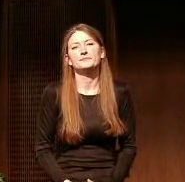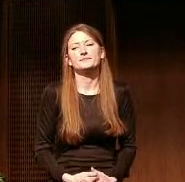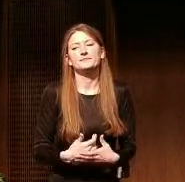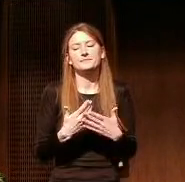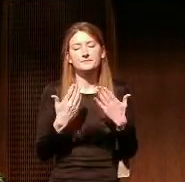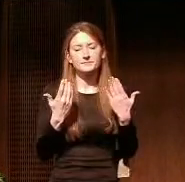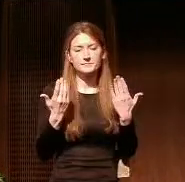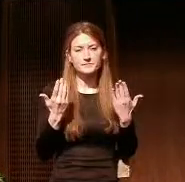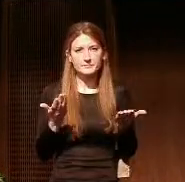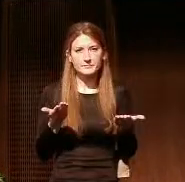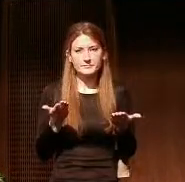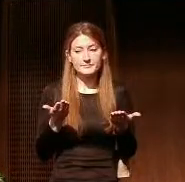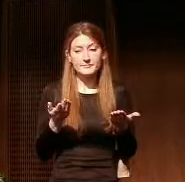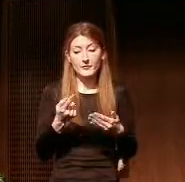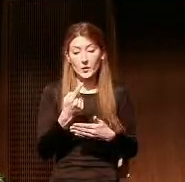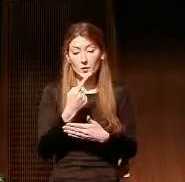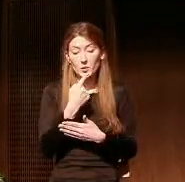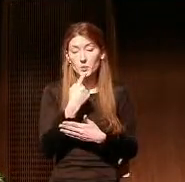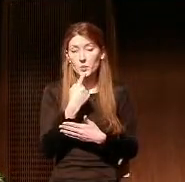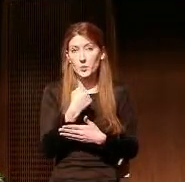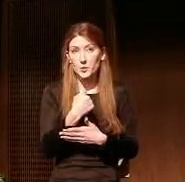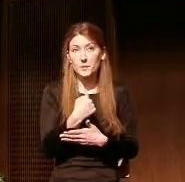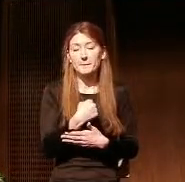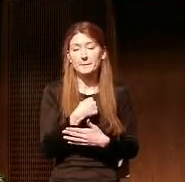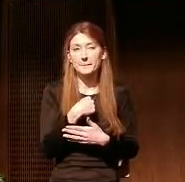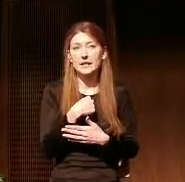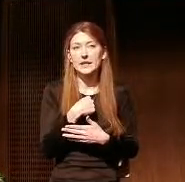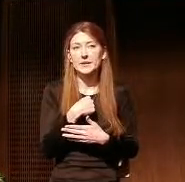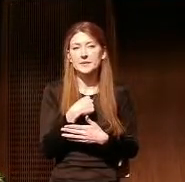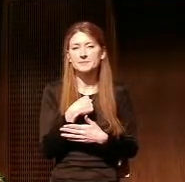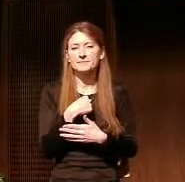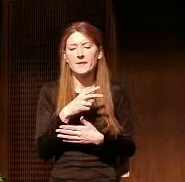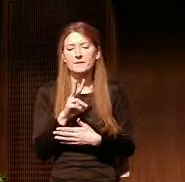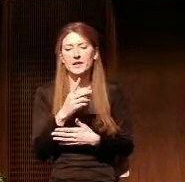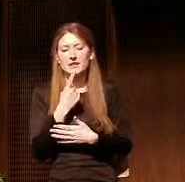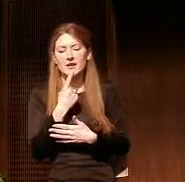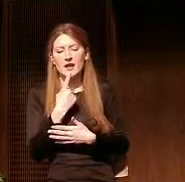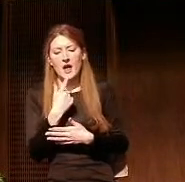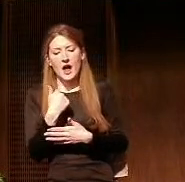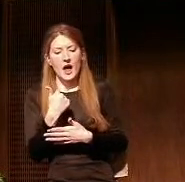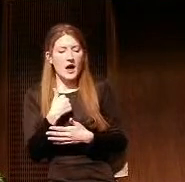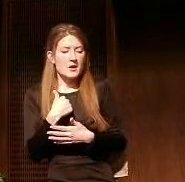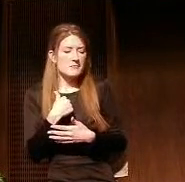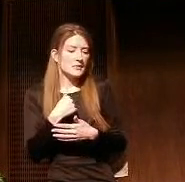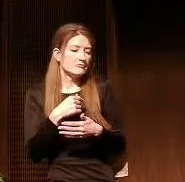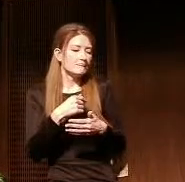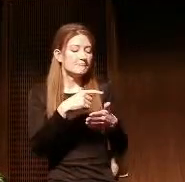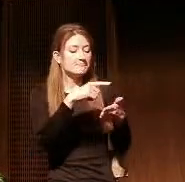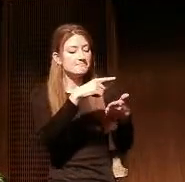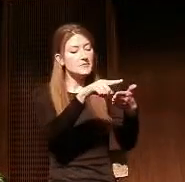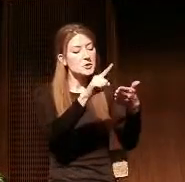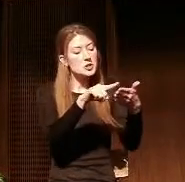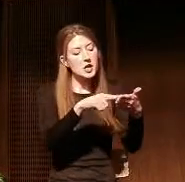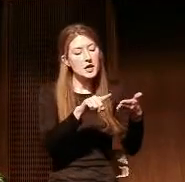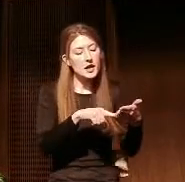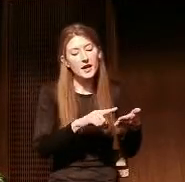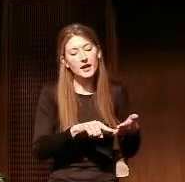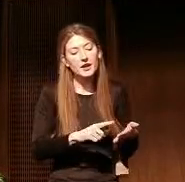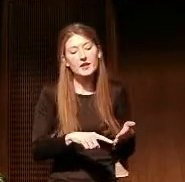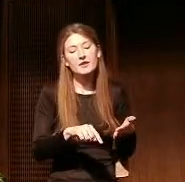Well, he told me, he said, I've been going through the church directory.